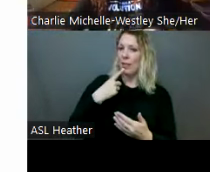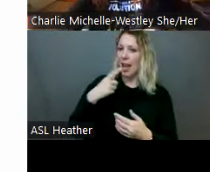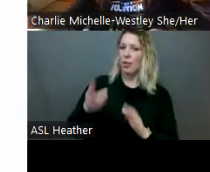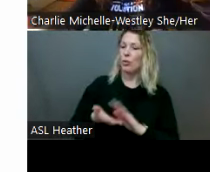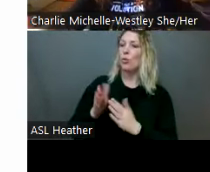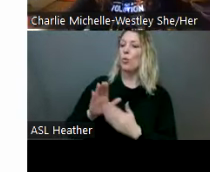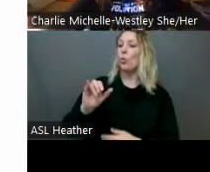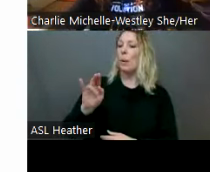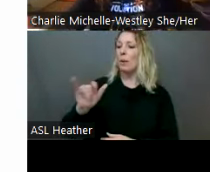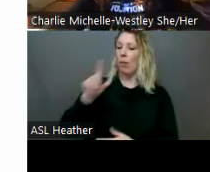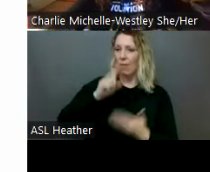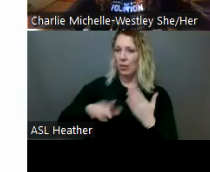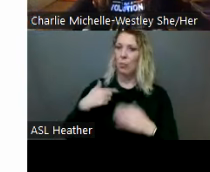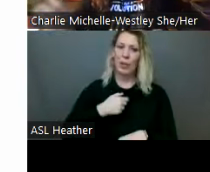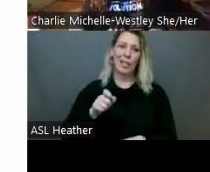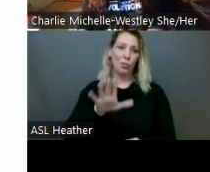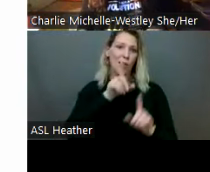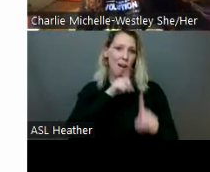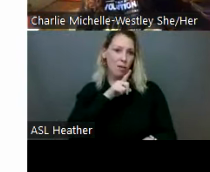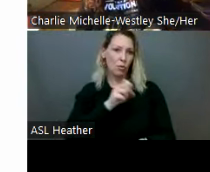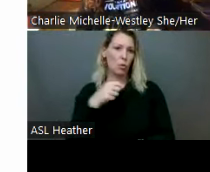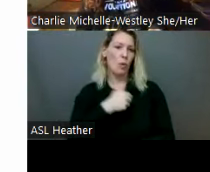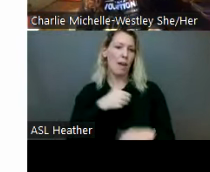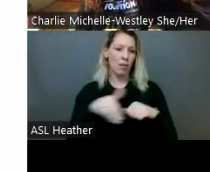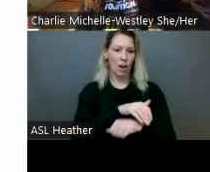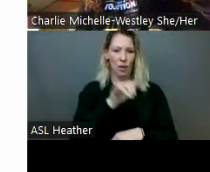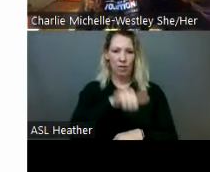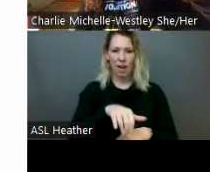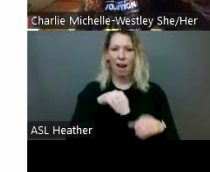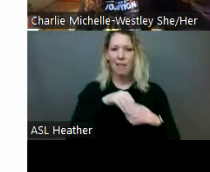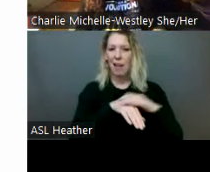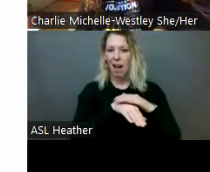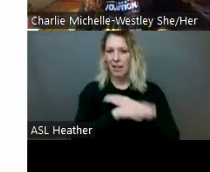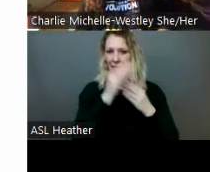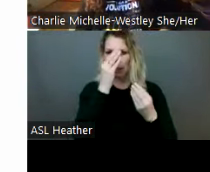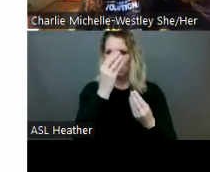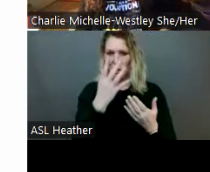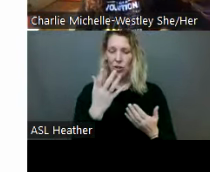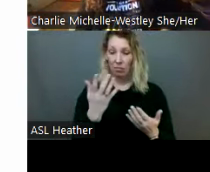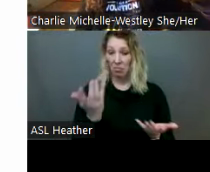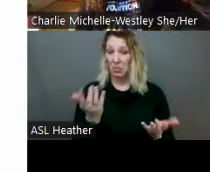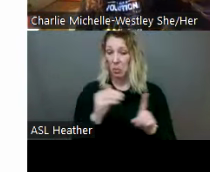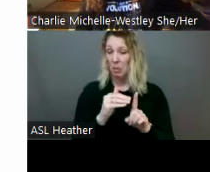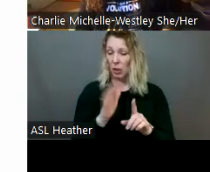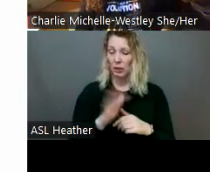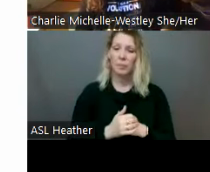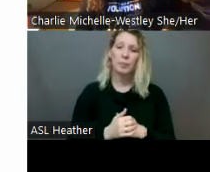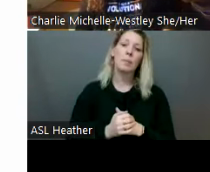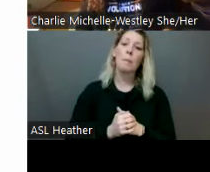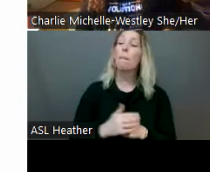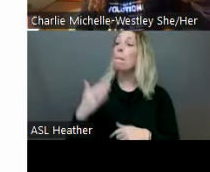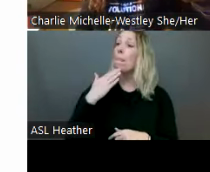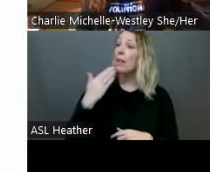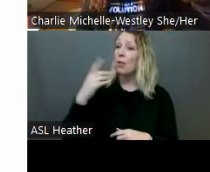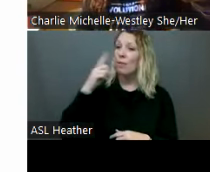investigators, but we need your answers. So that was, you know, again, we covered that in access to information. Just a reminder. Thank you for